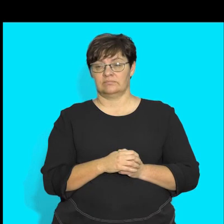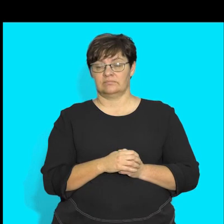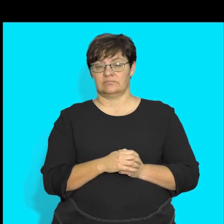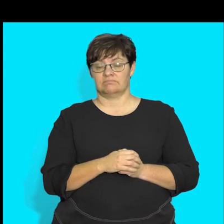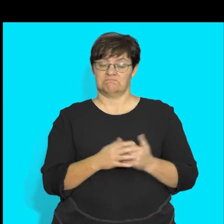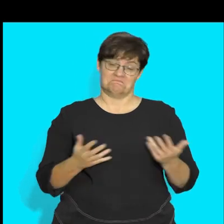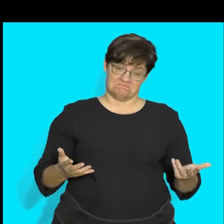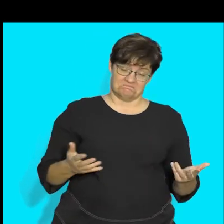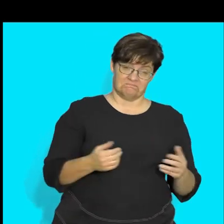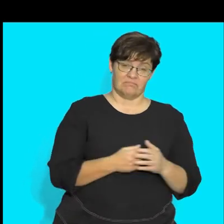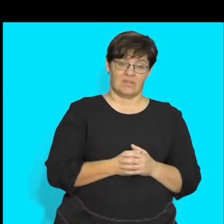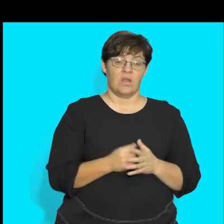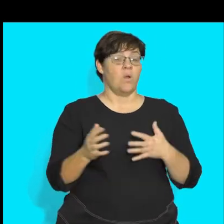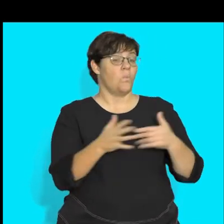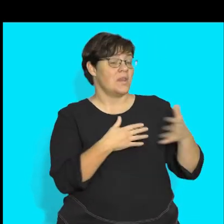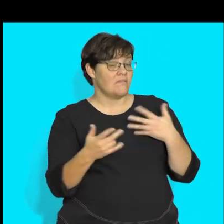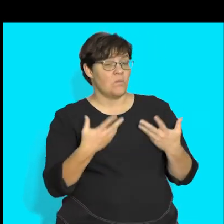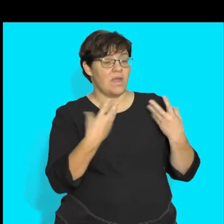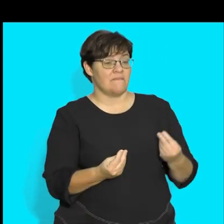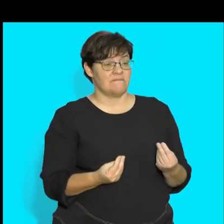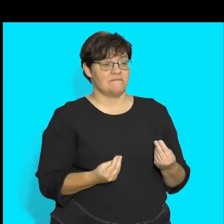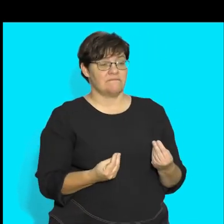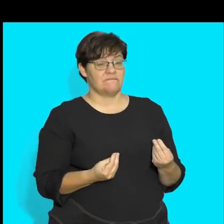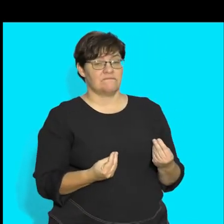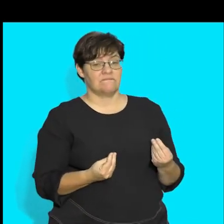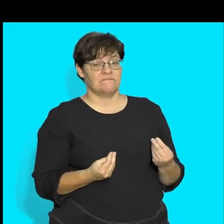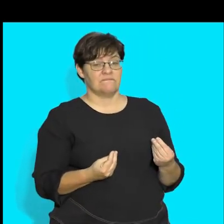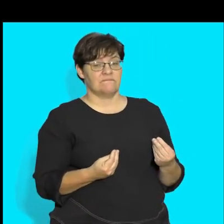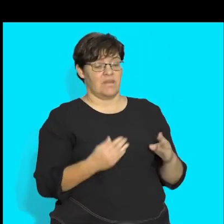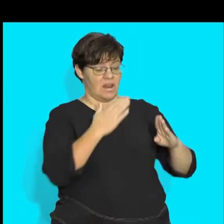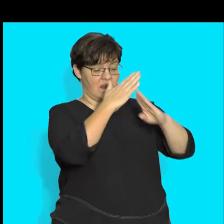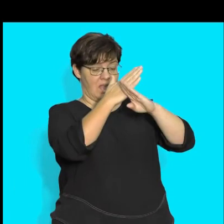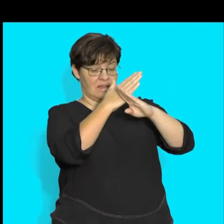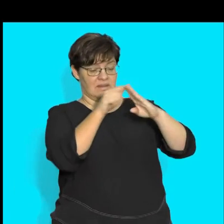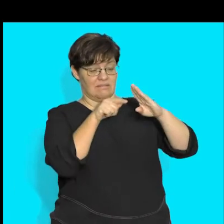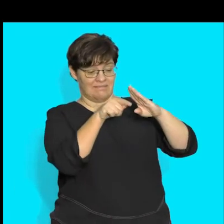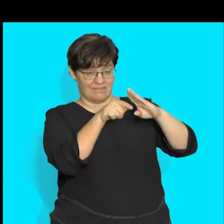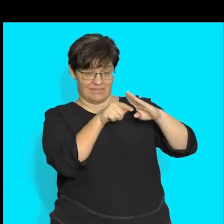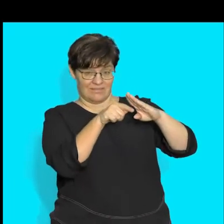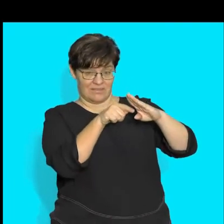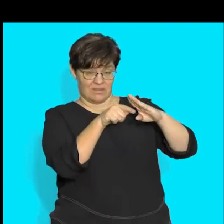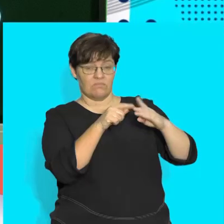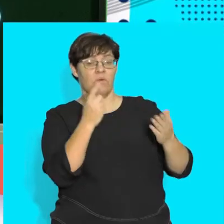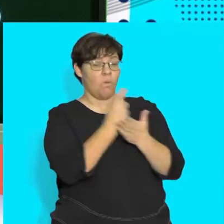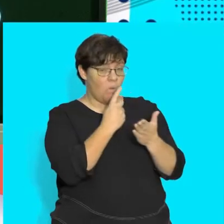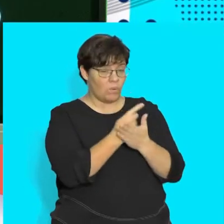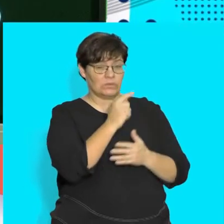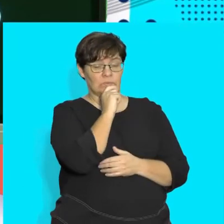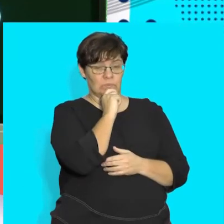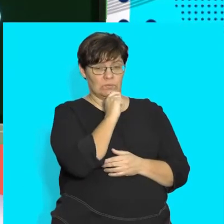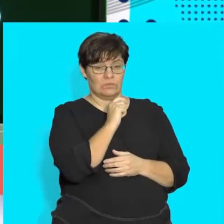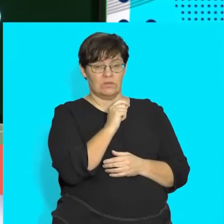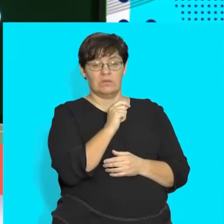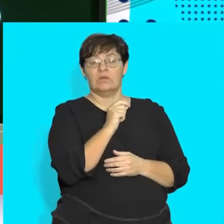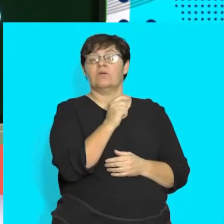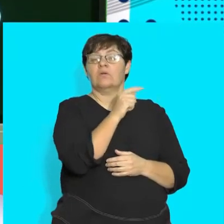108,43 in the center. So whenever we have an angle between two lines, always what I'm